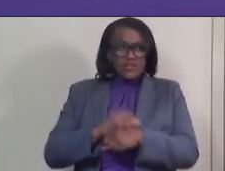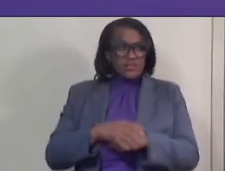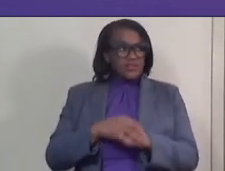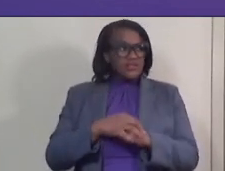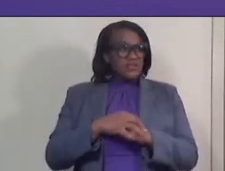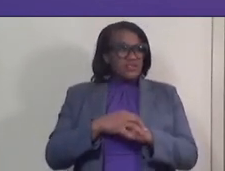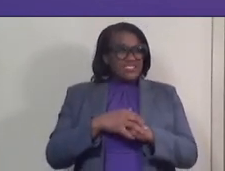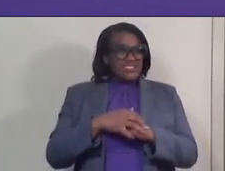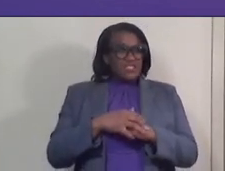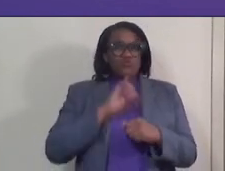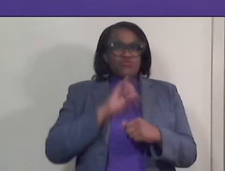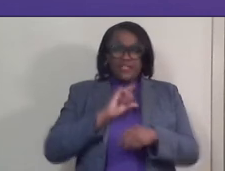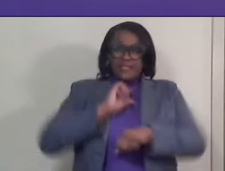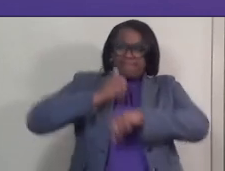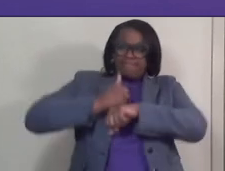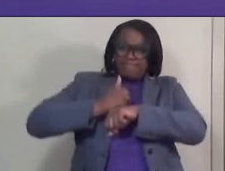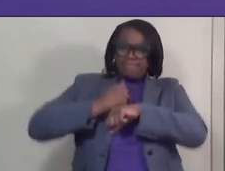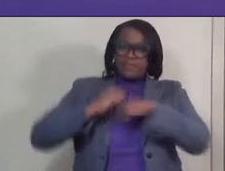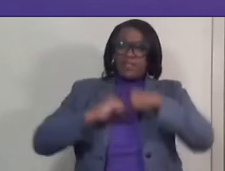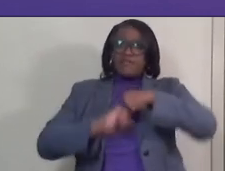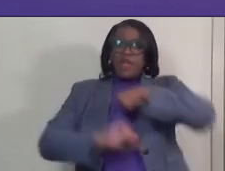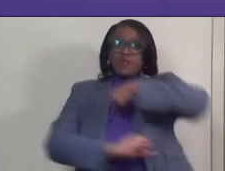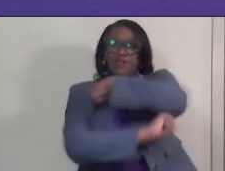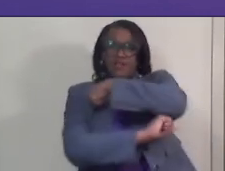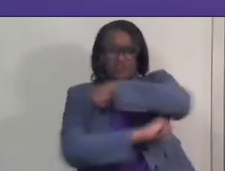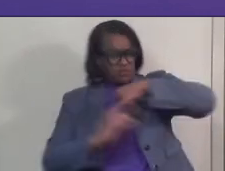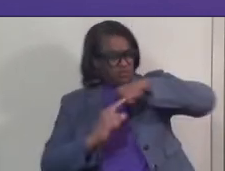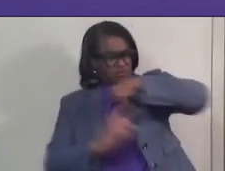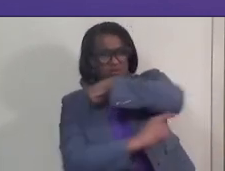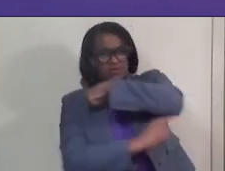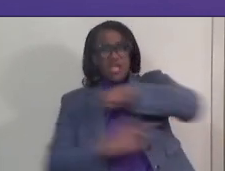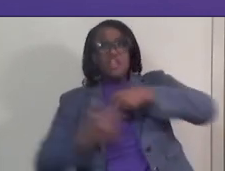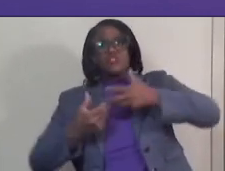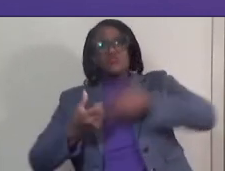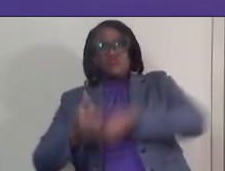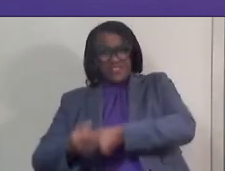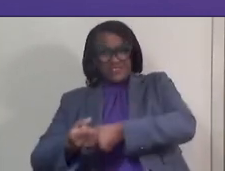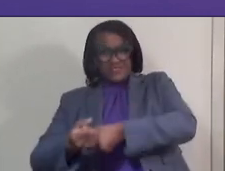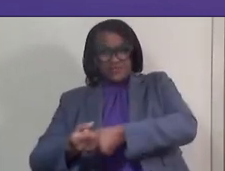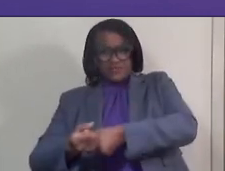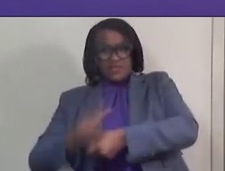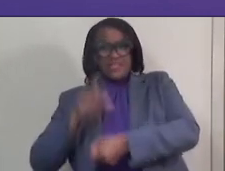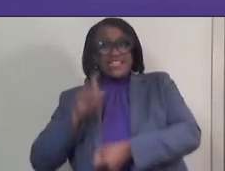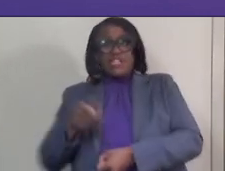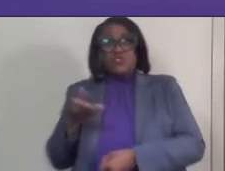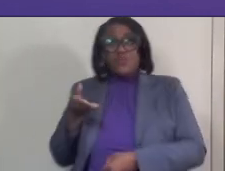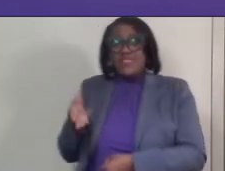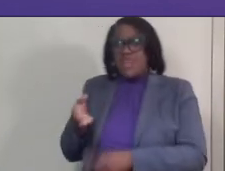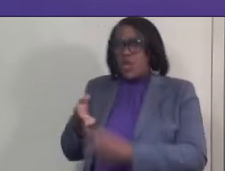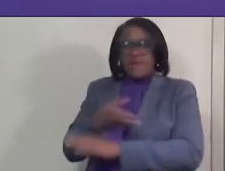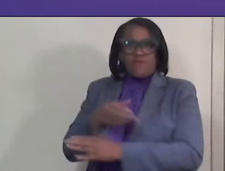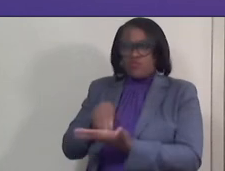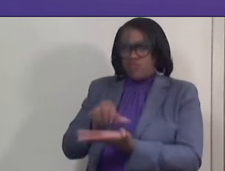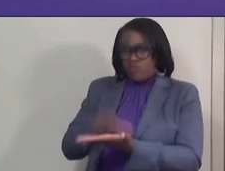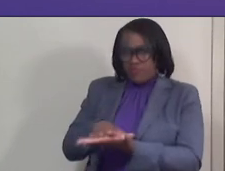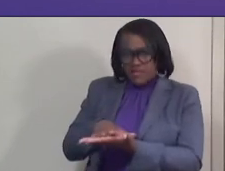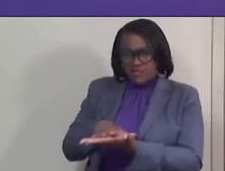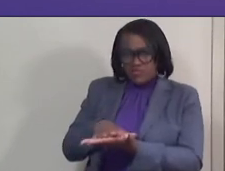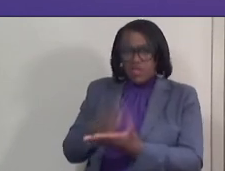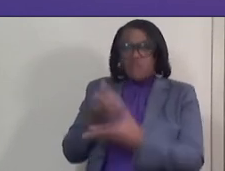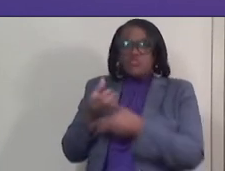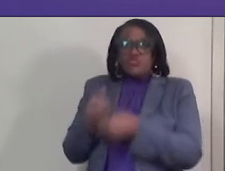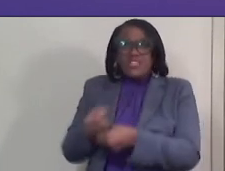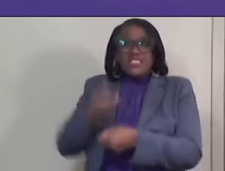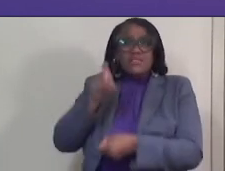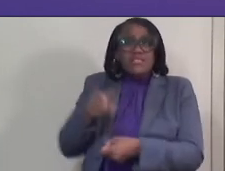being built on a foundation of trust that needs to be present before documentation can happen, before critical questions can